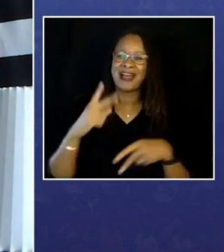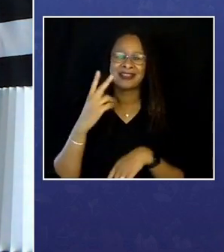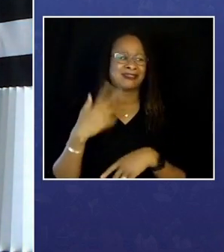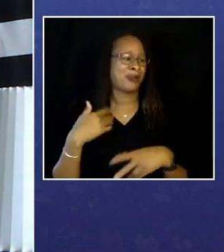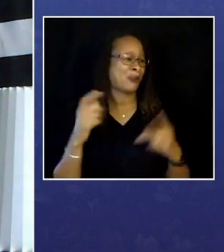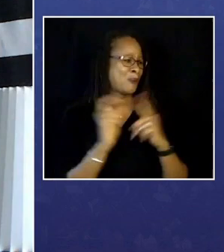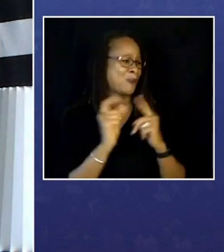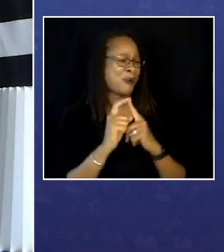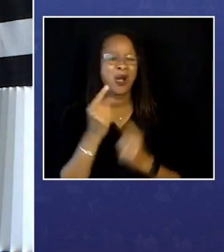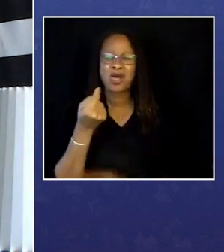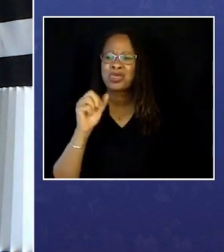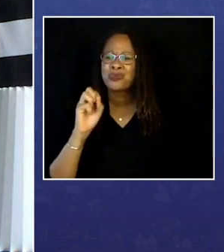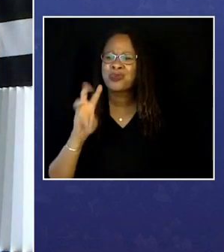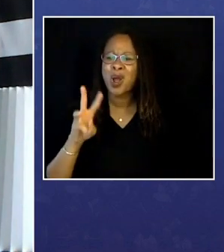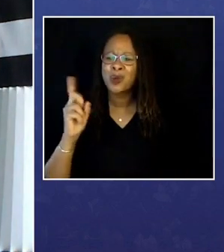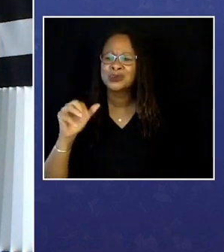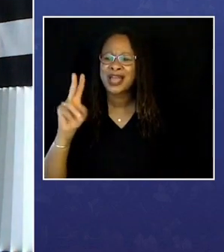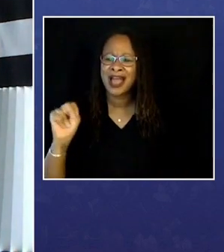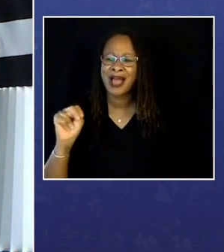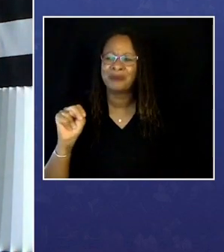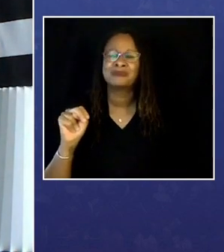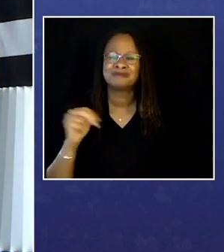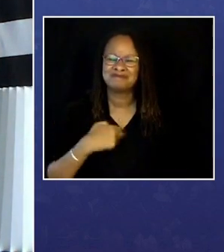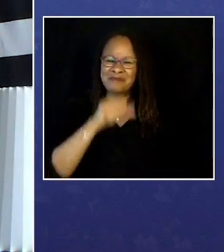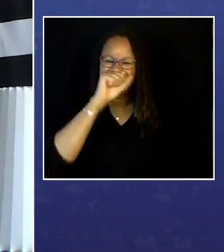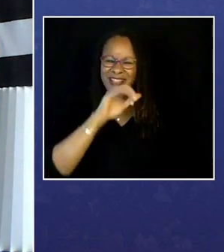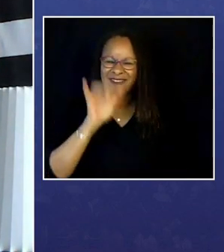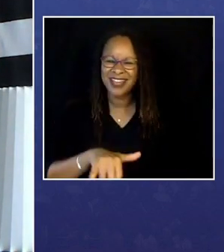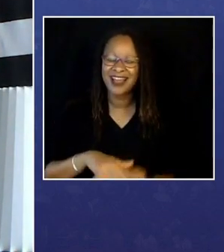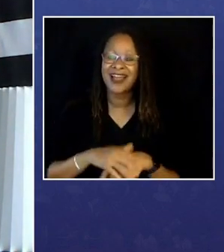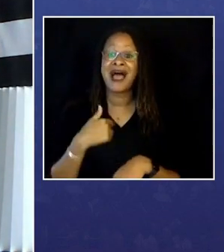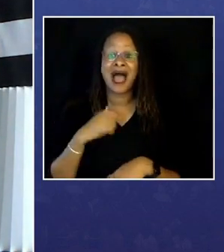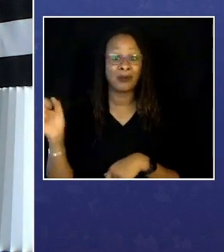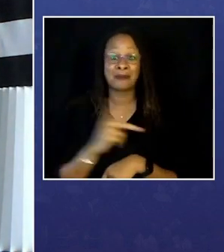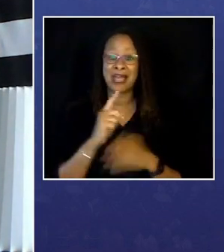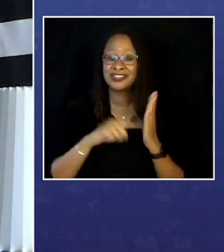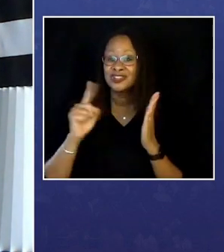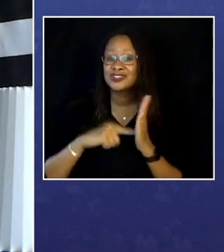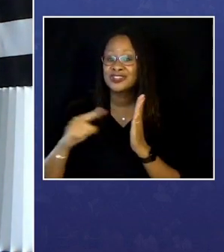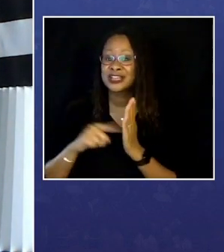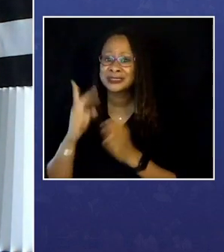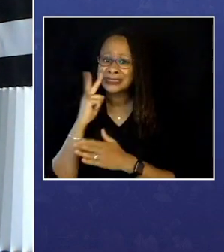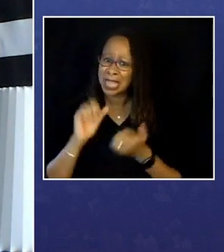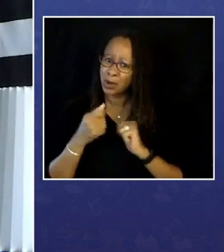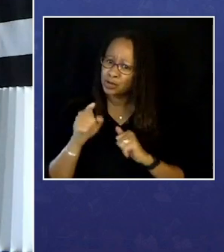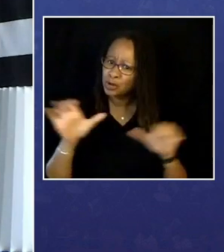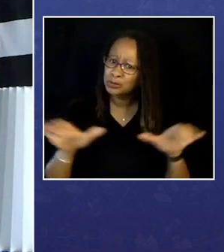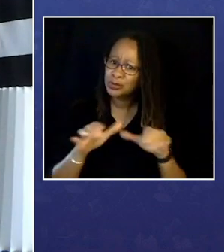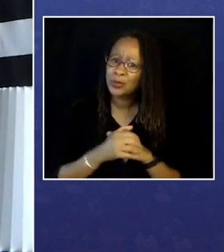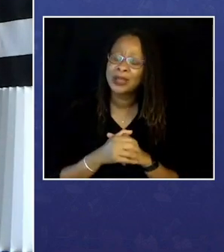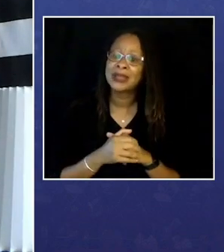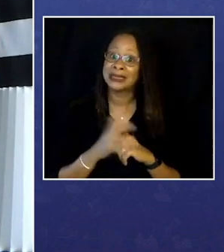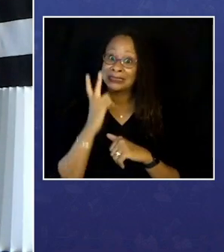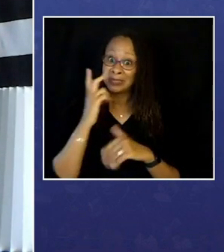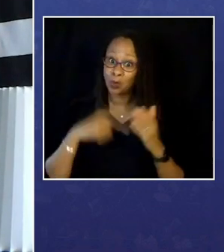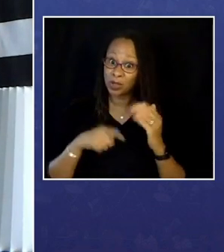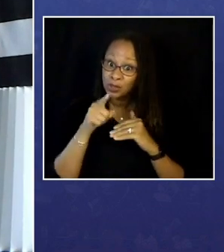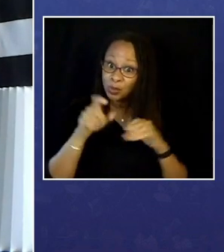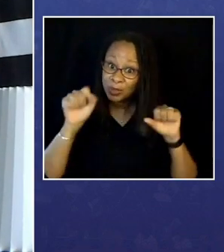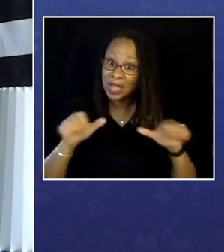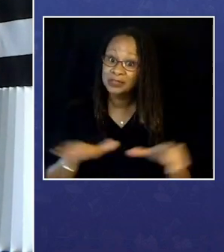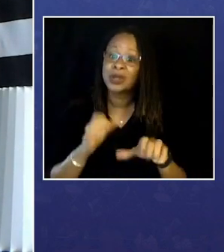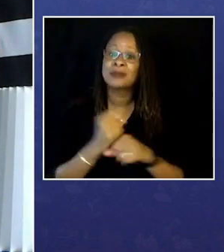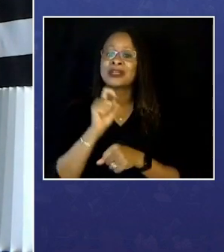I love a throwdown, and I'm going to be back periodically to check in and see how you're doing and tell you what you can